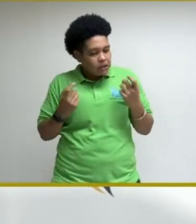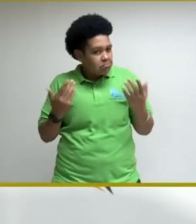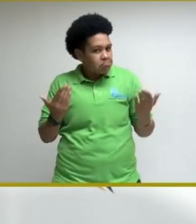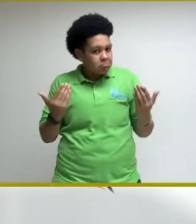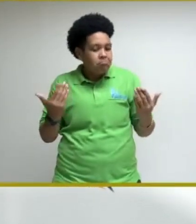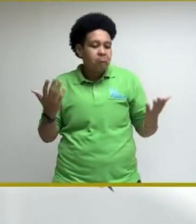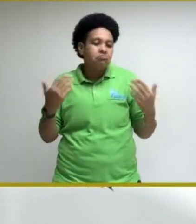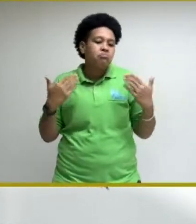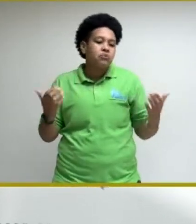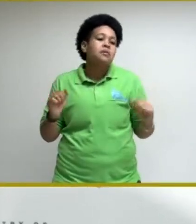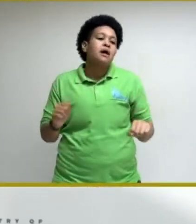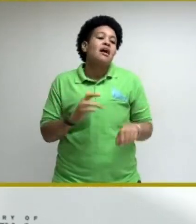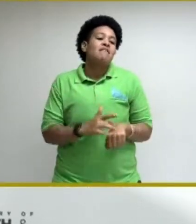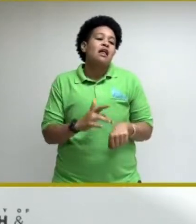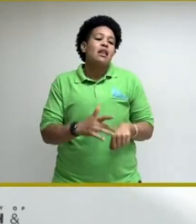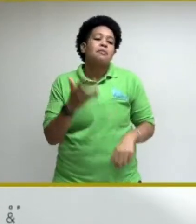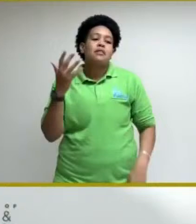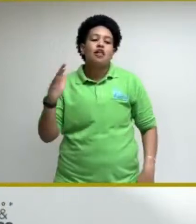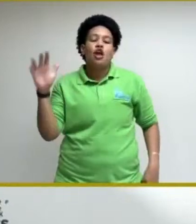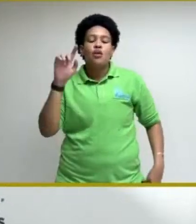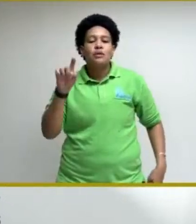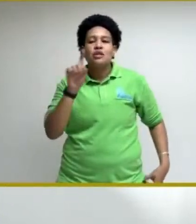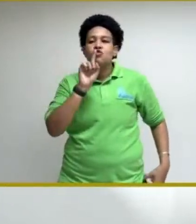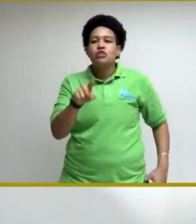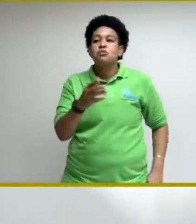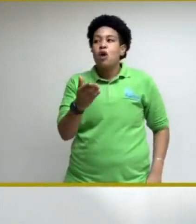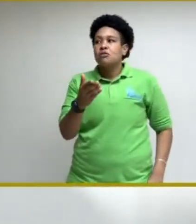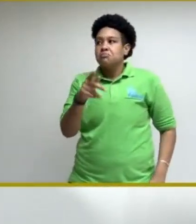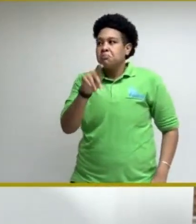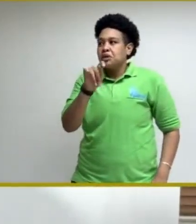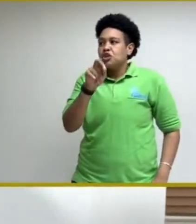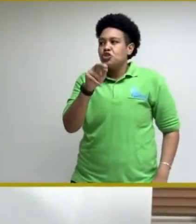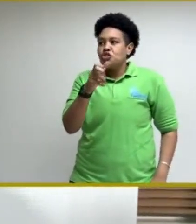that may be out there that we need to respond to. Petre?